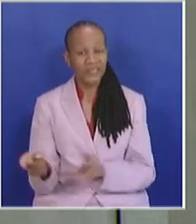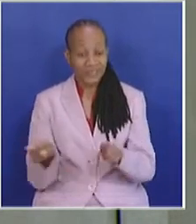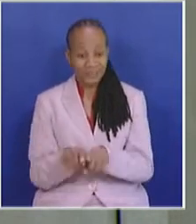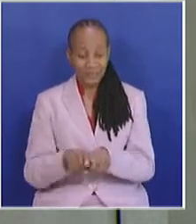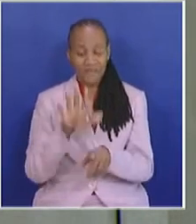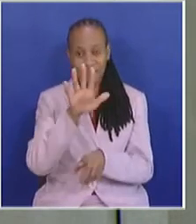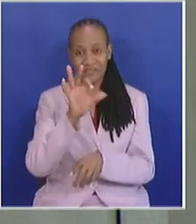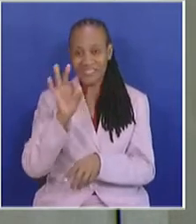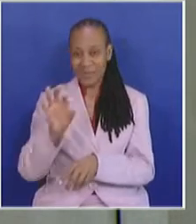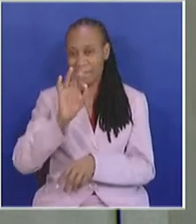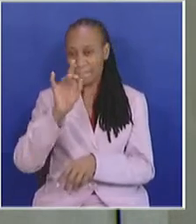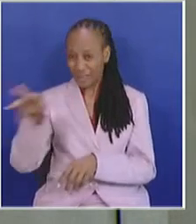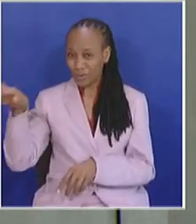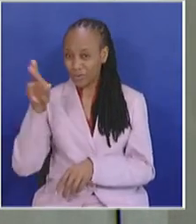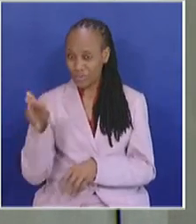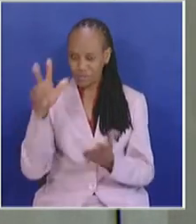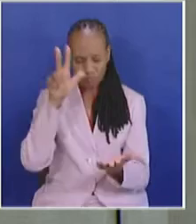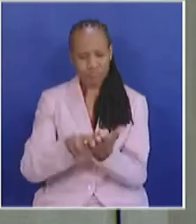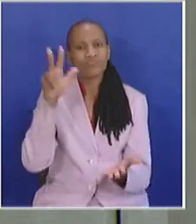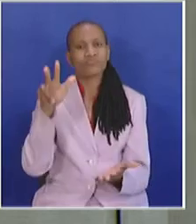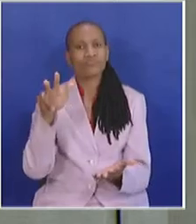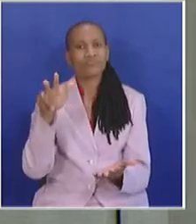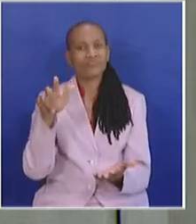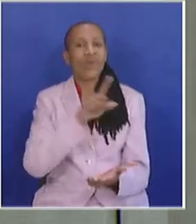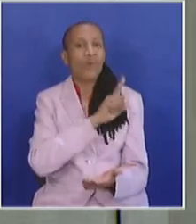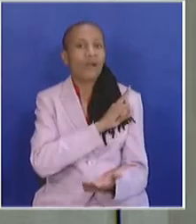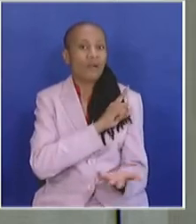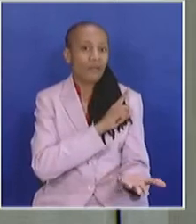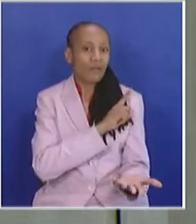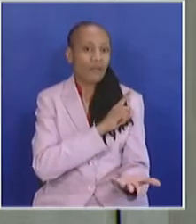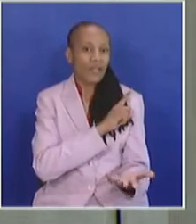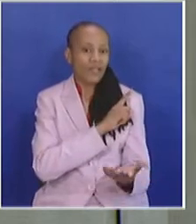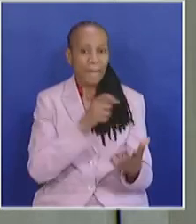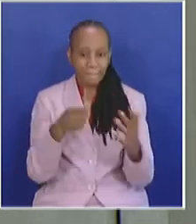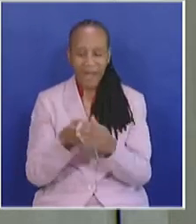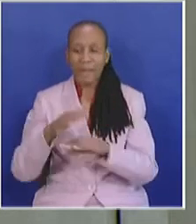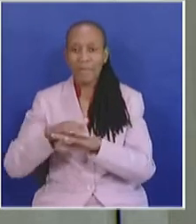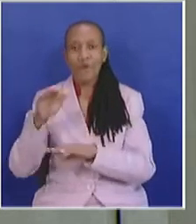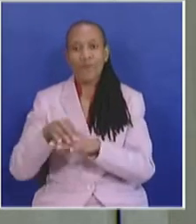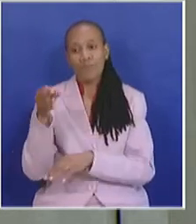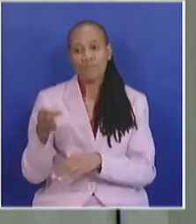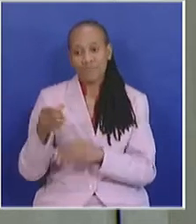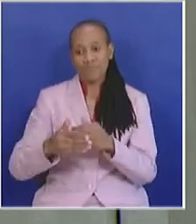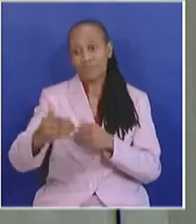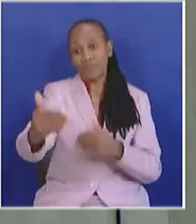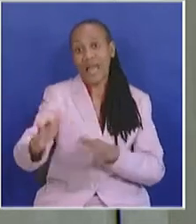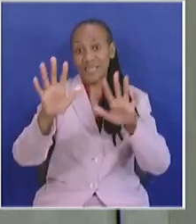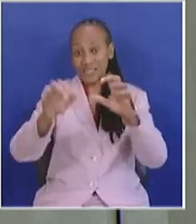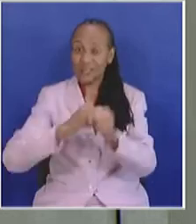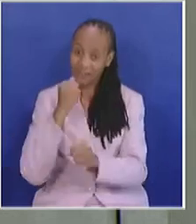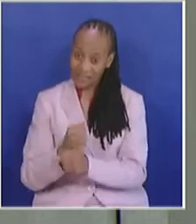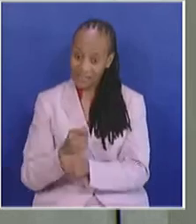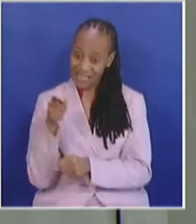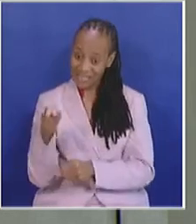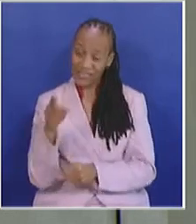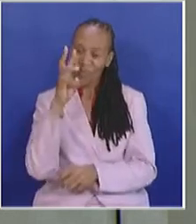billion rand was approved by Cabinet for the acquisition of the new rolling stock over the next 10 years, which will